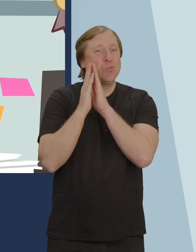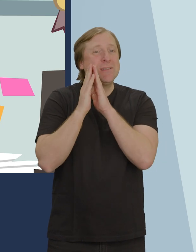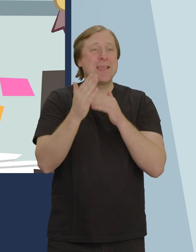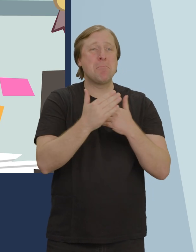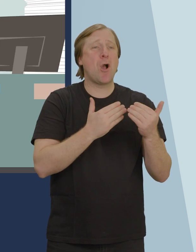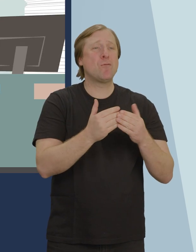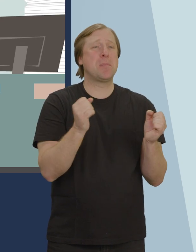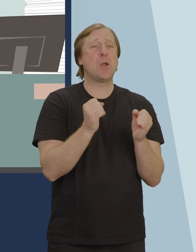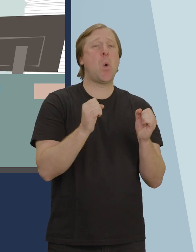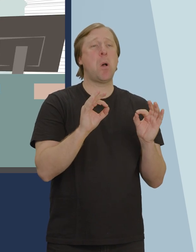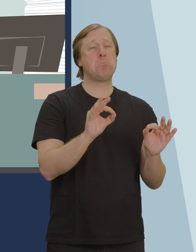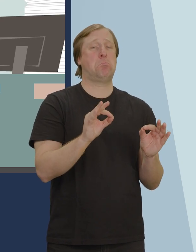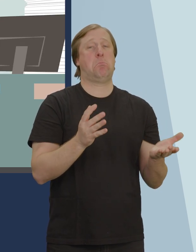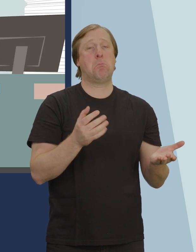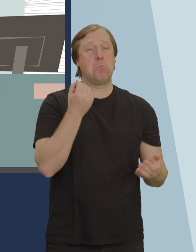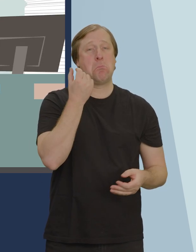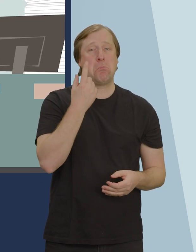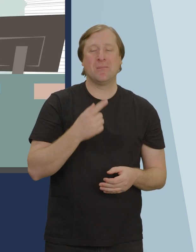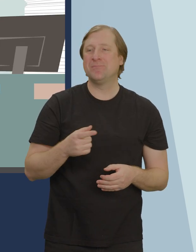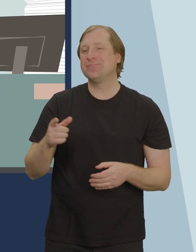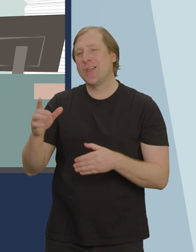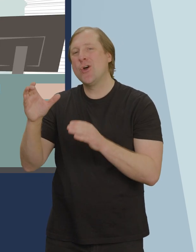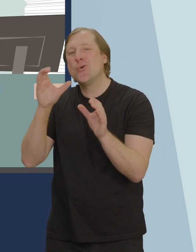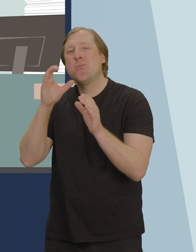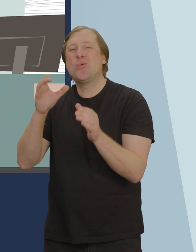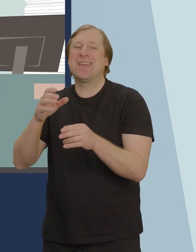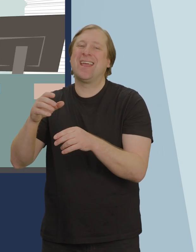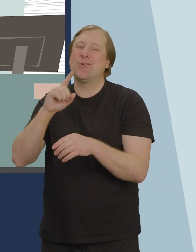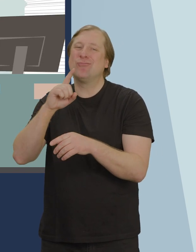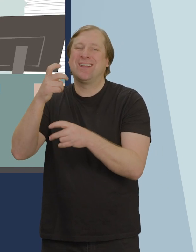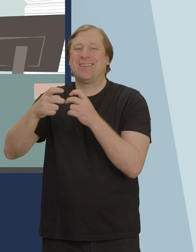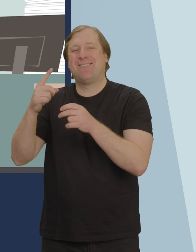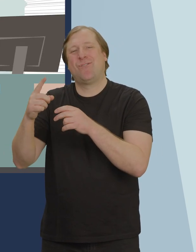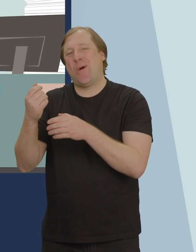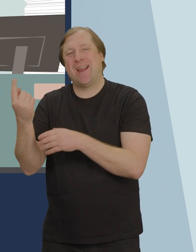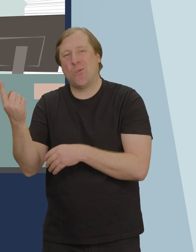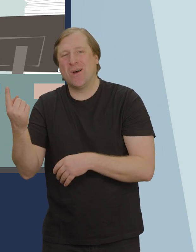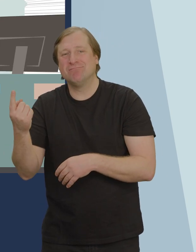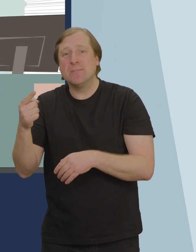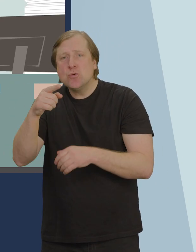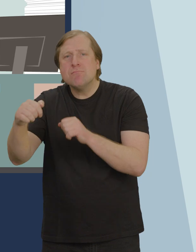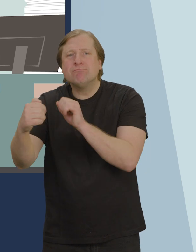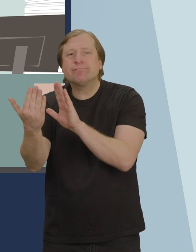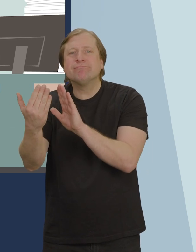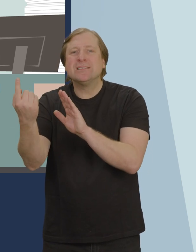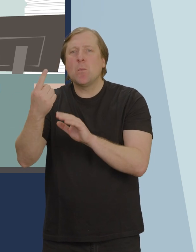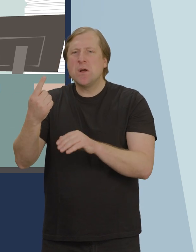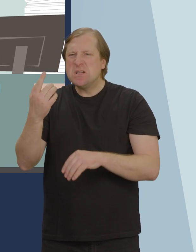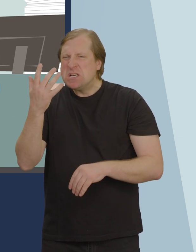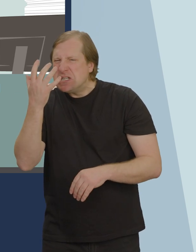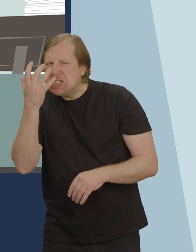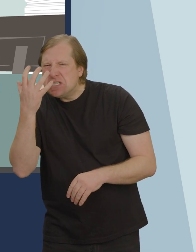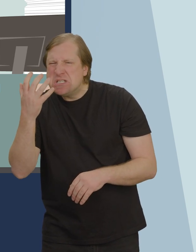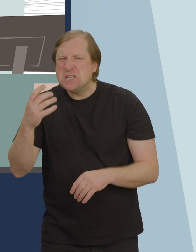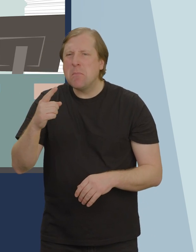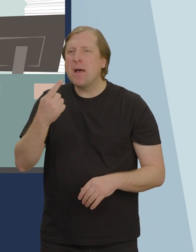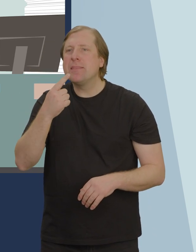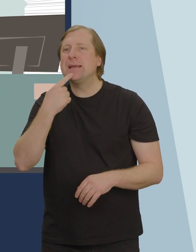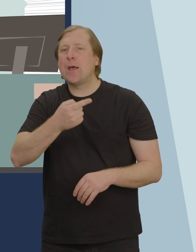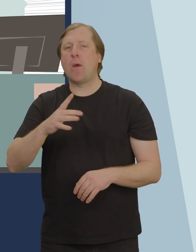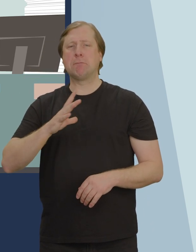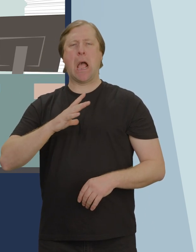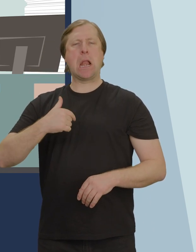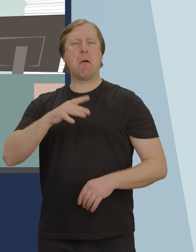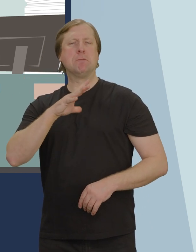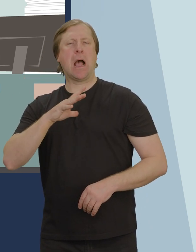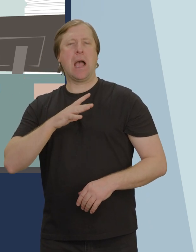That's cool. Communicating our wants and needs can be tricky for anyone. How many times have you encountered someone who looks upset but says that